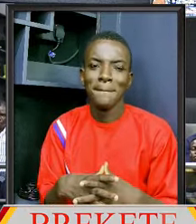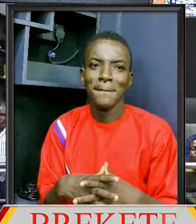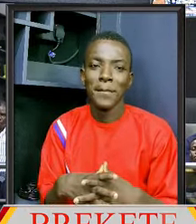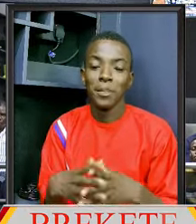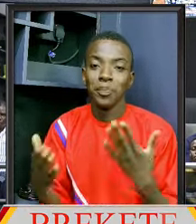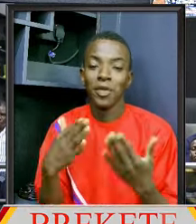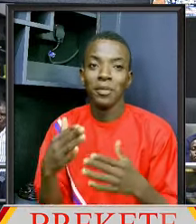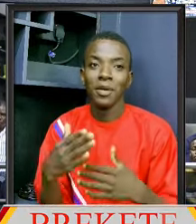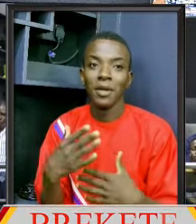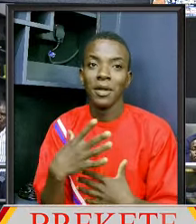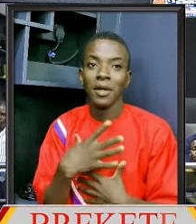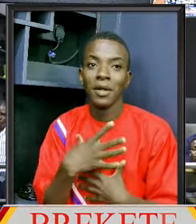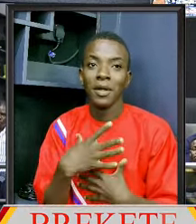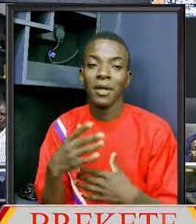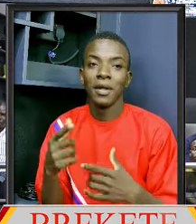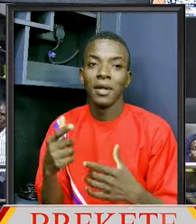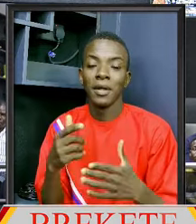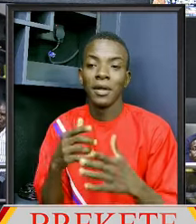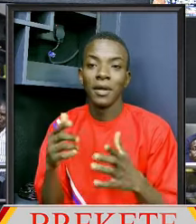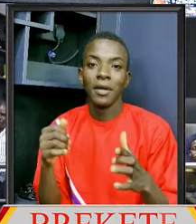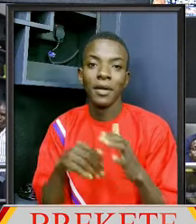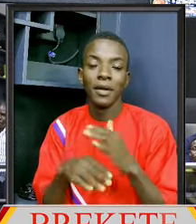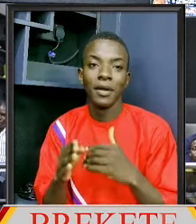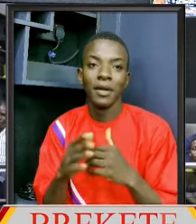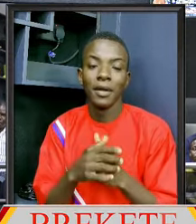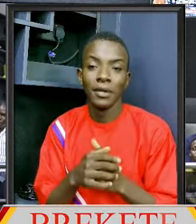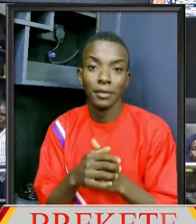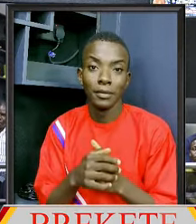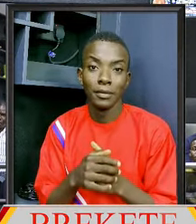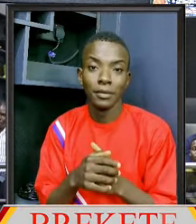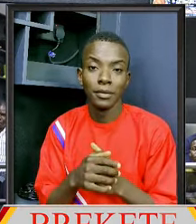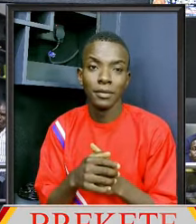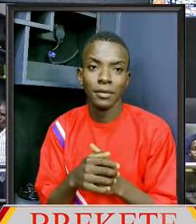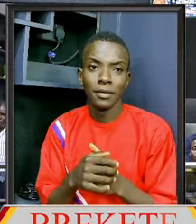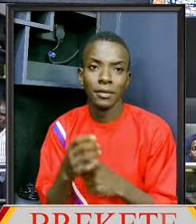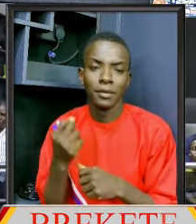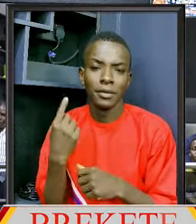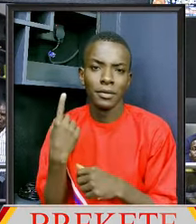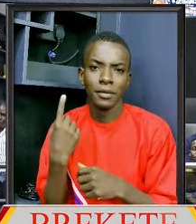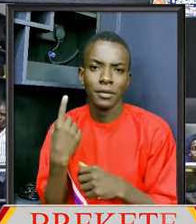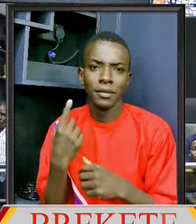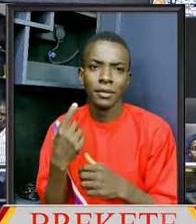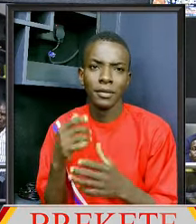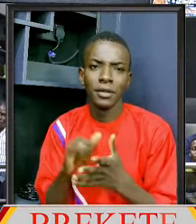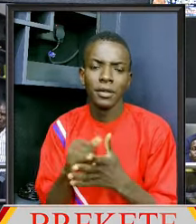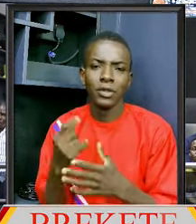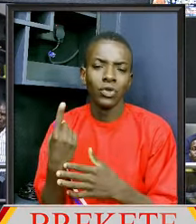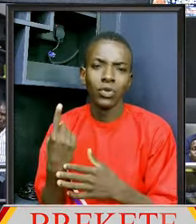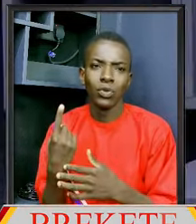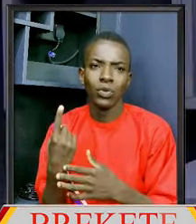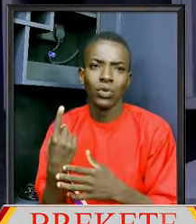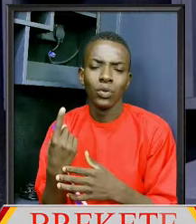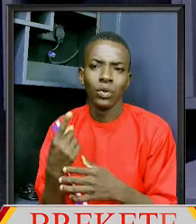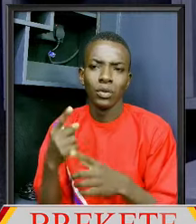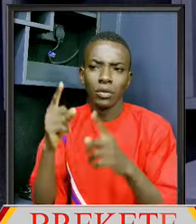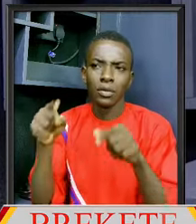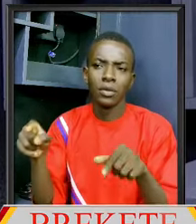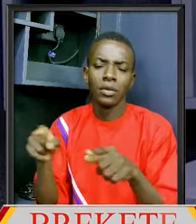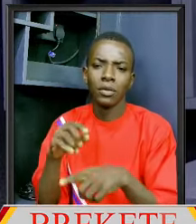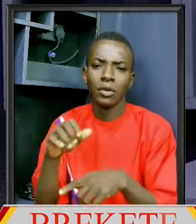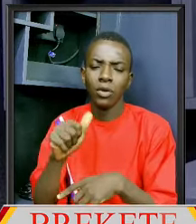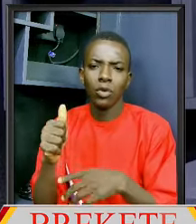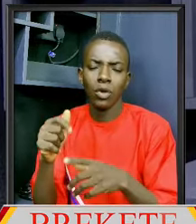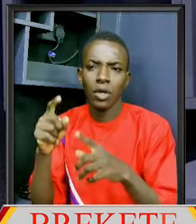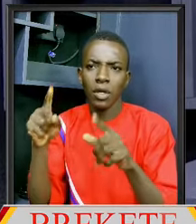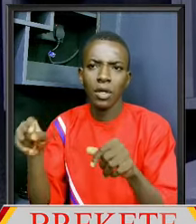So it be like saying enlargement, don't they enter? You will understand. That now one angle. But the other